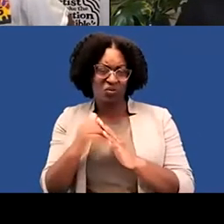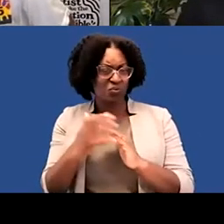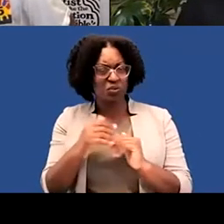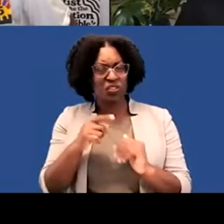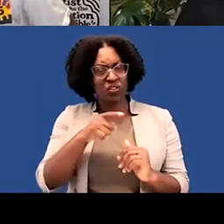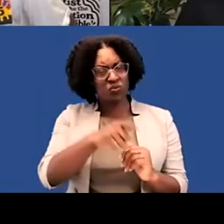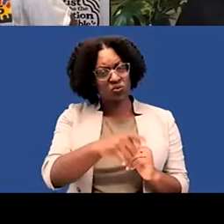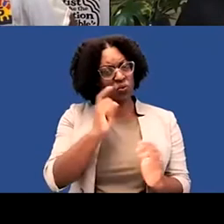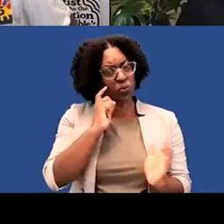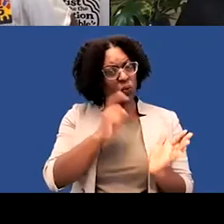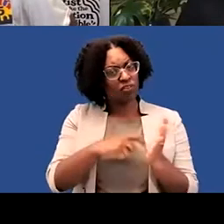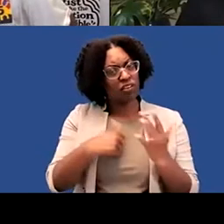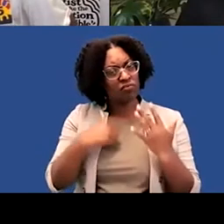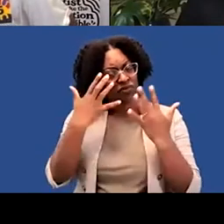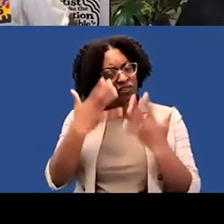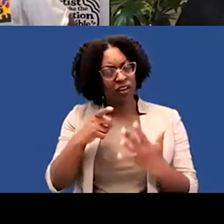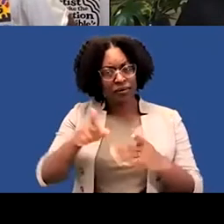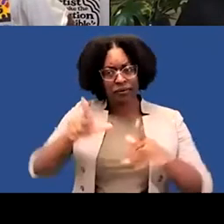really appreciate how